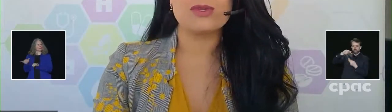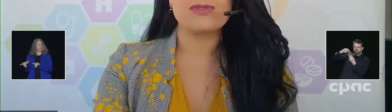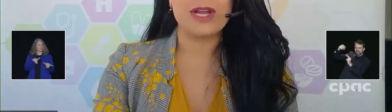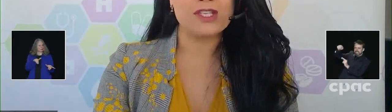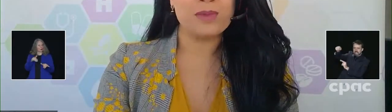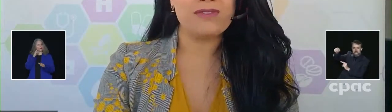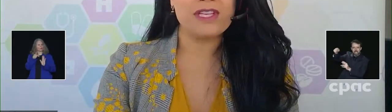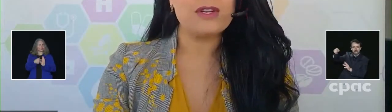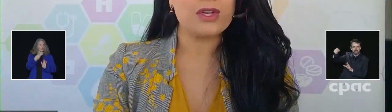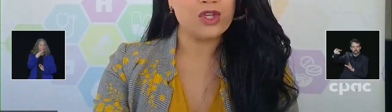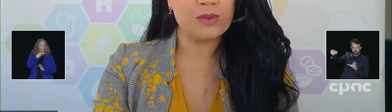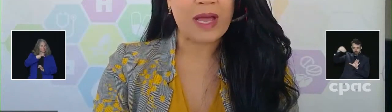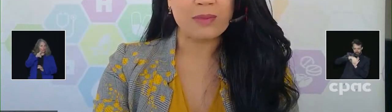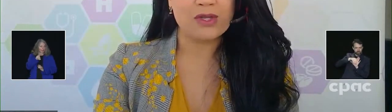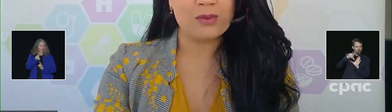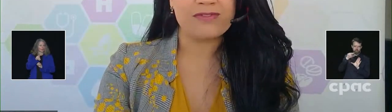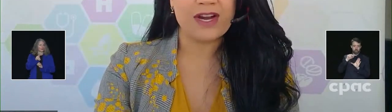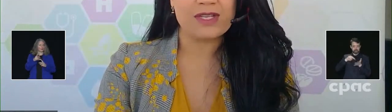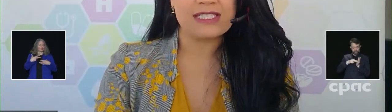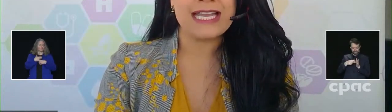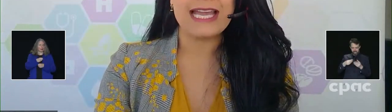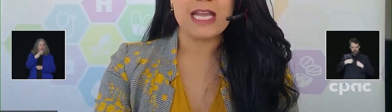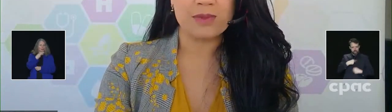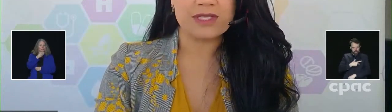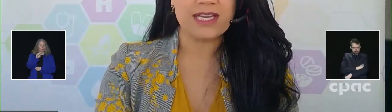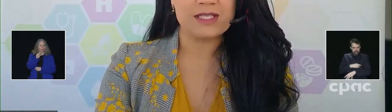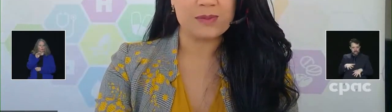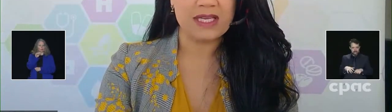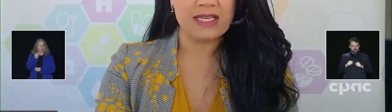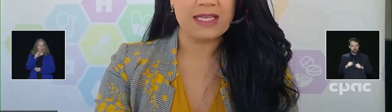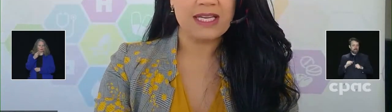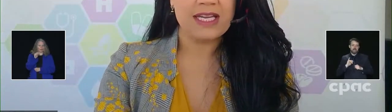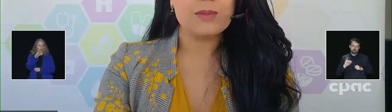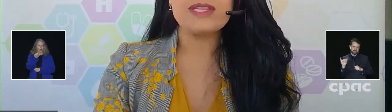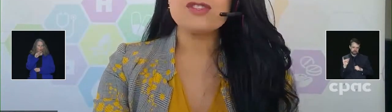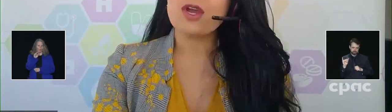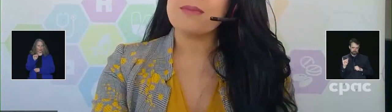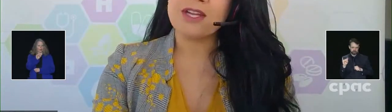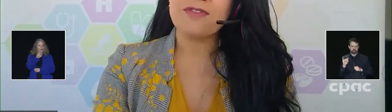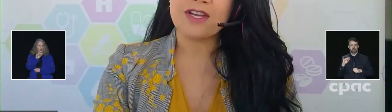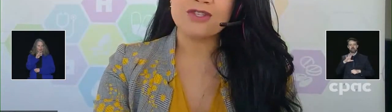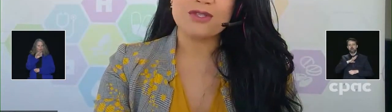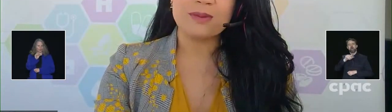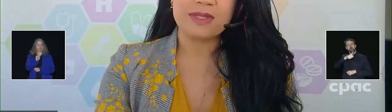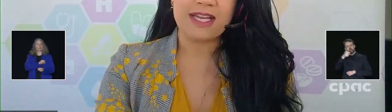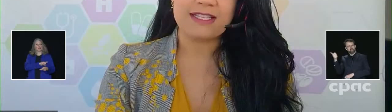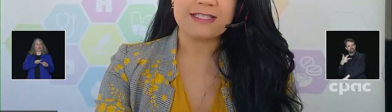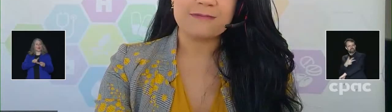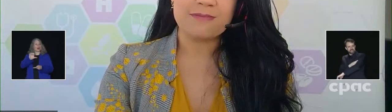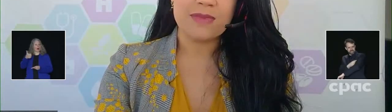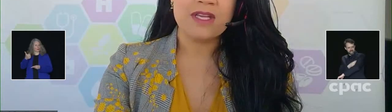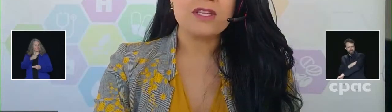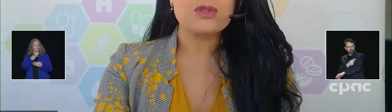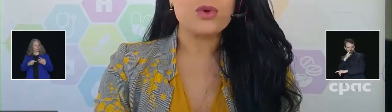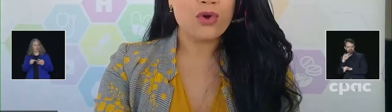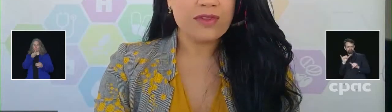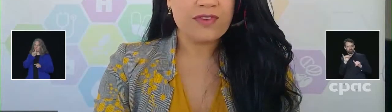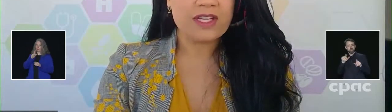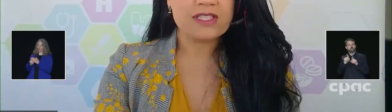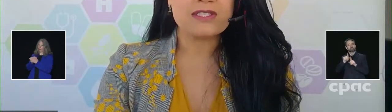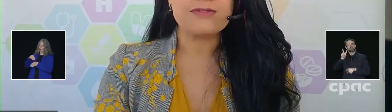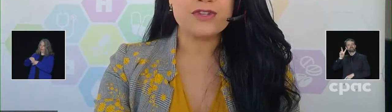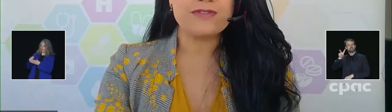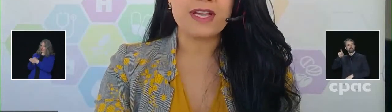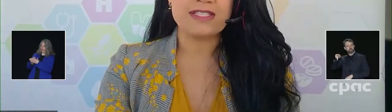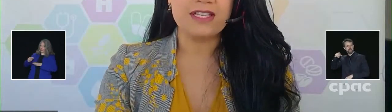such as those for HPV or human papillomavirus and hepatitis B, but these are not manufactured using plants. So